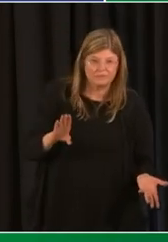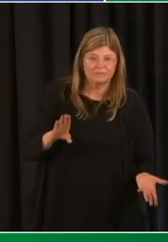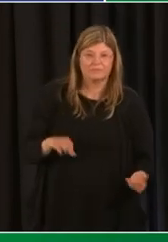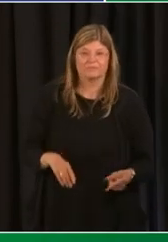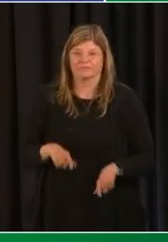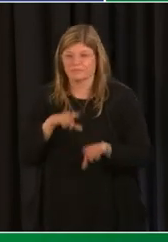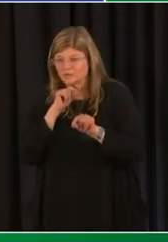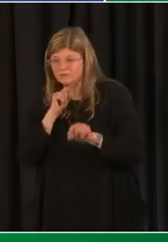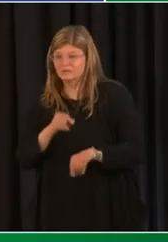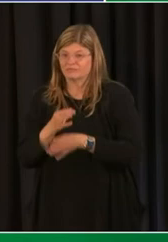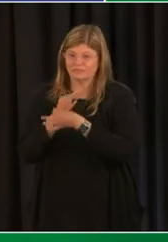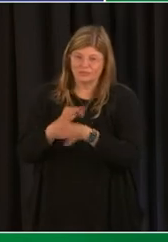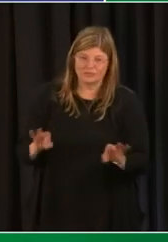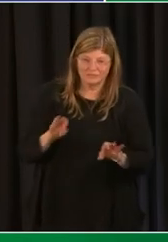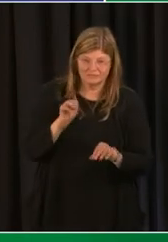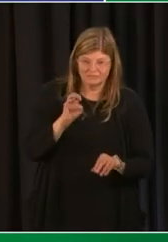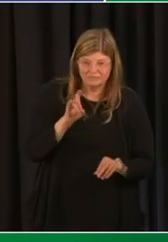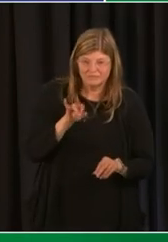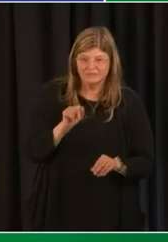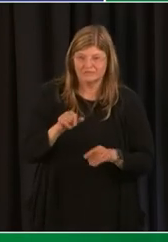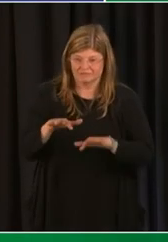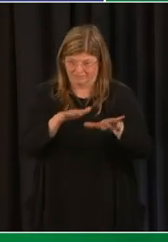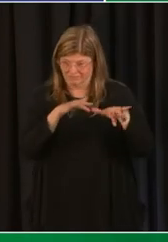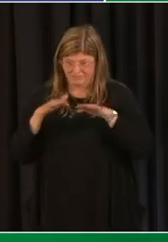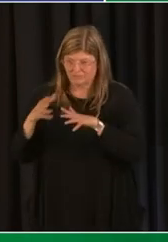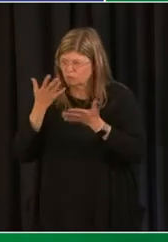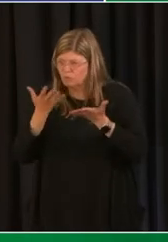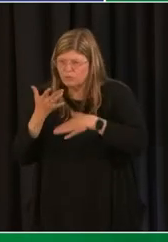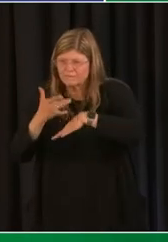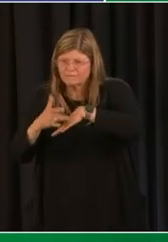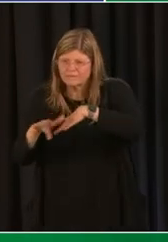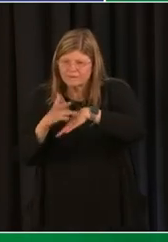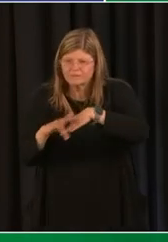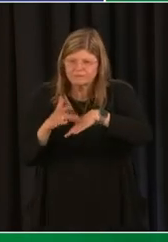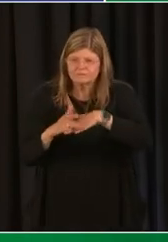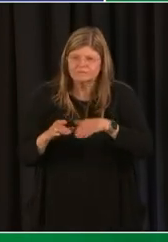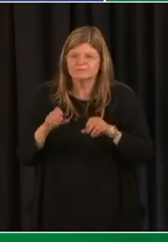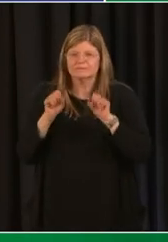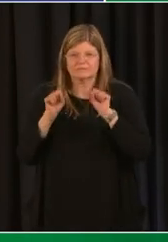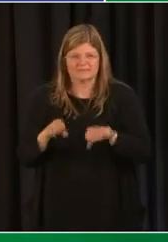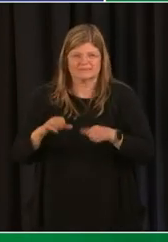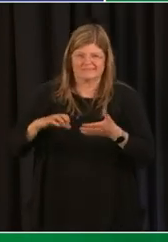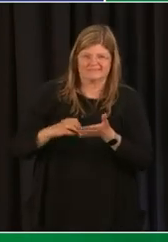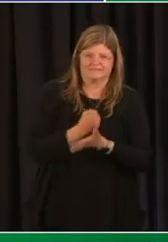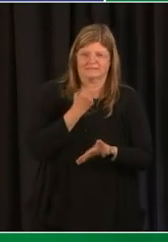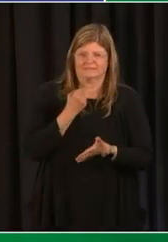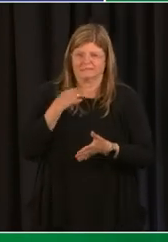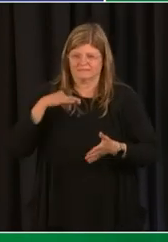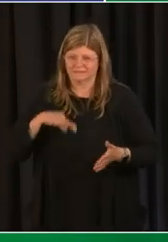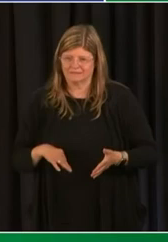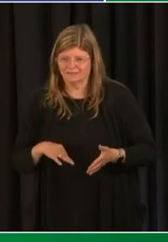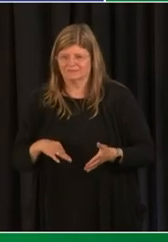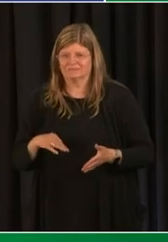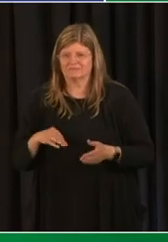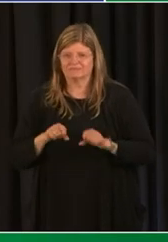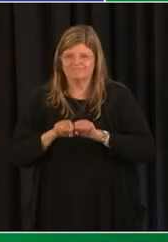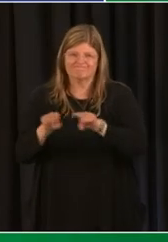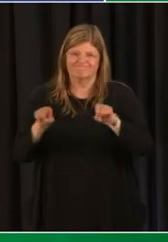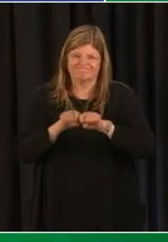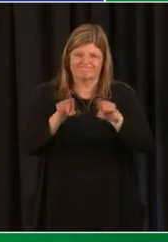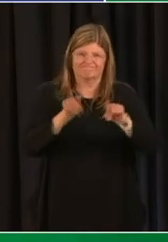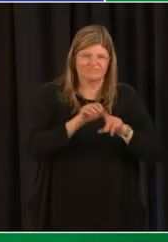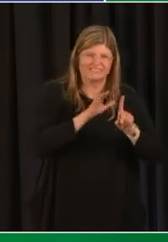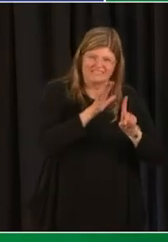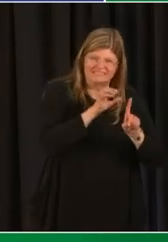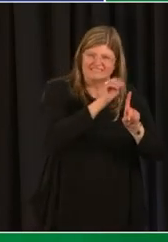media coverage of what is available and being able to really get that message out to the communities. We're also going to be